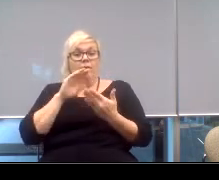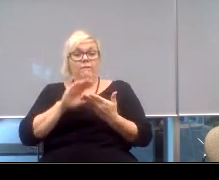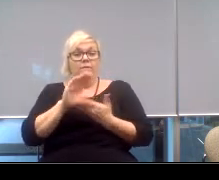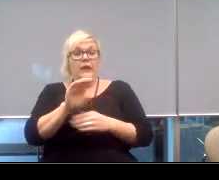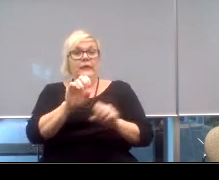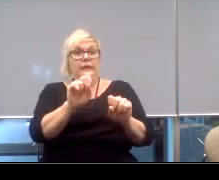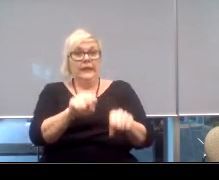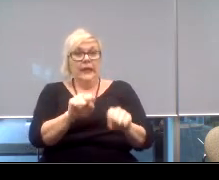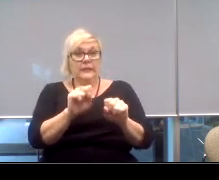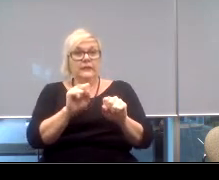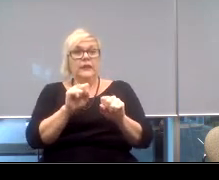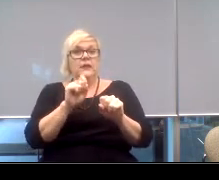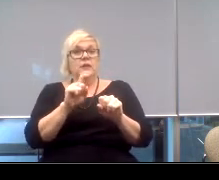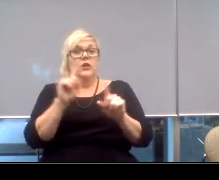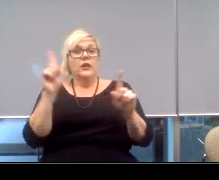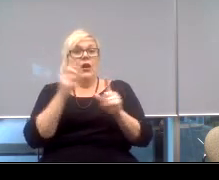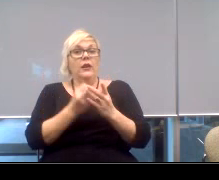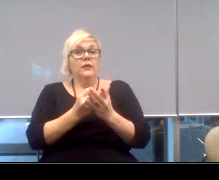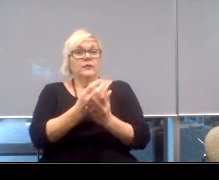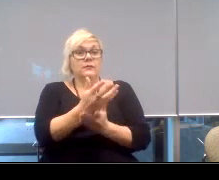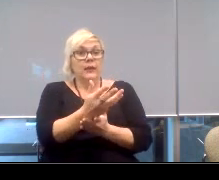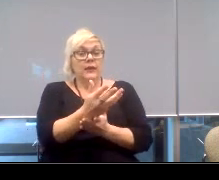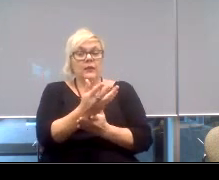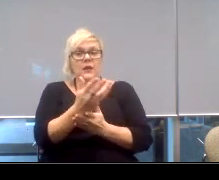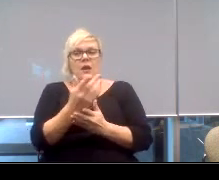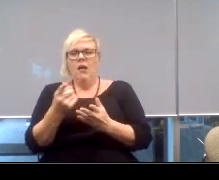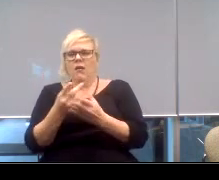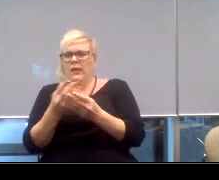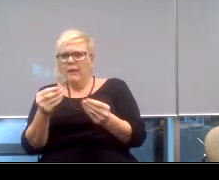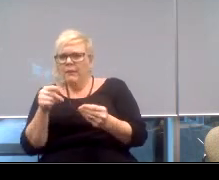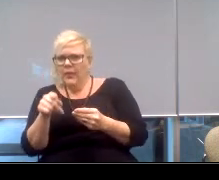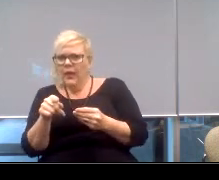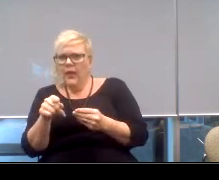current expenditure, its gaps, and its prediction of changes.